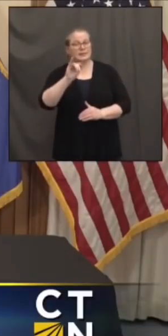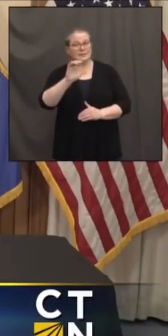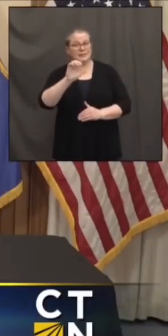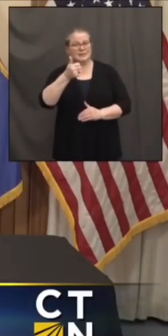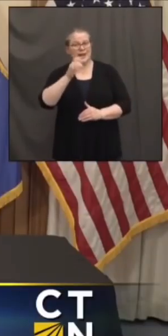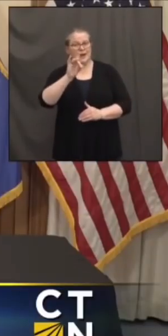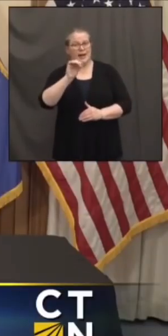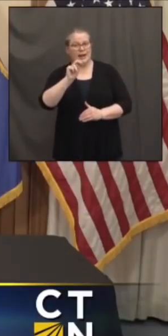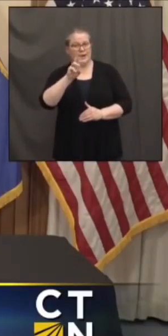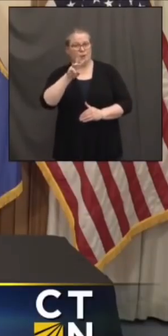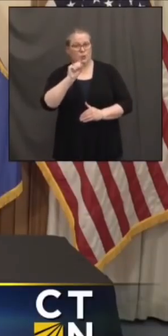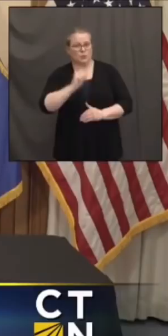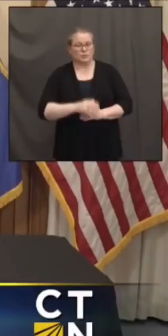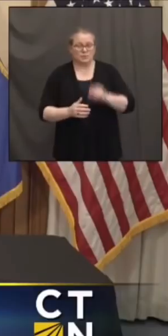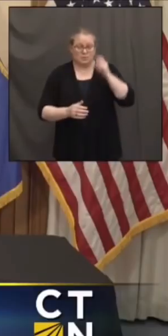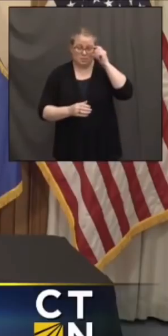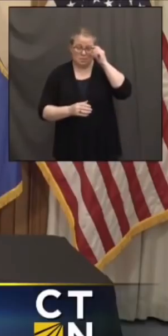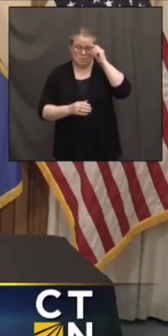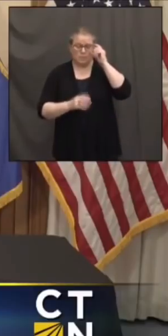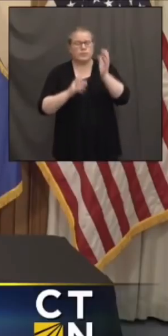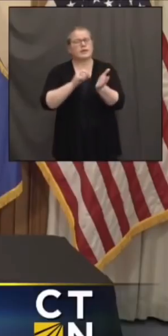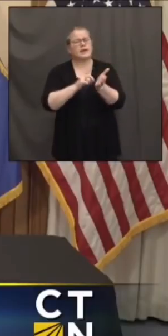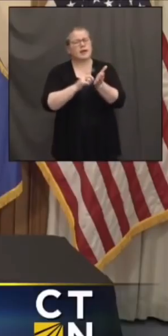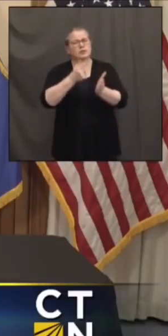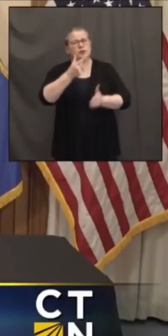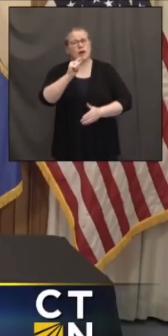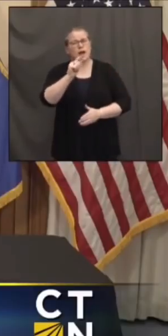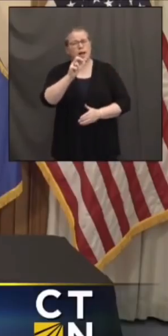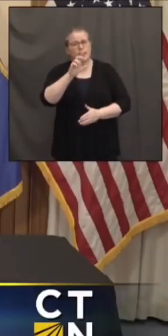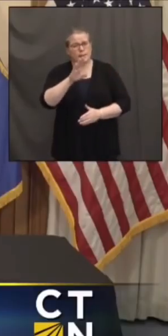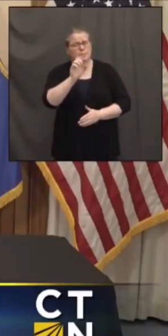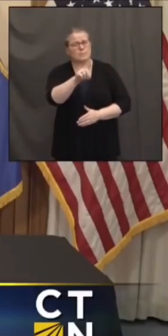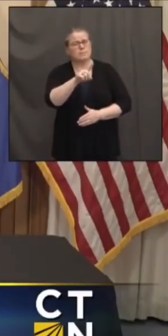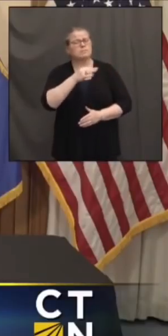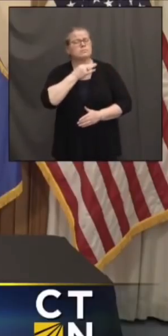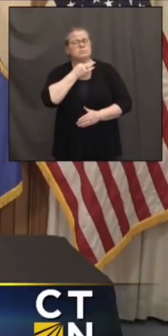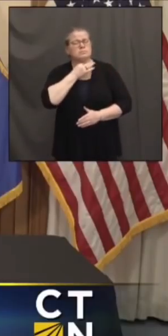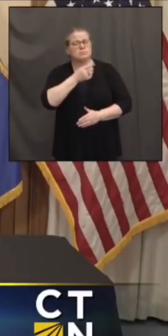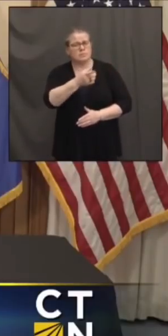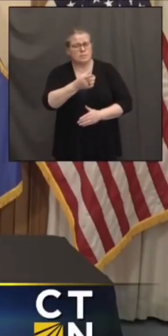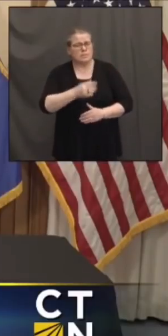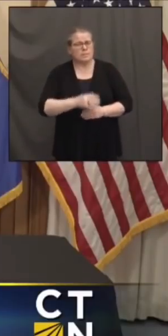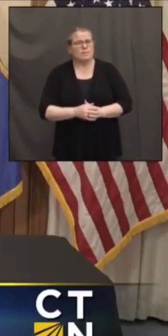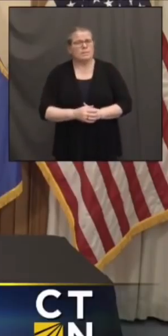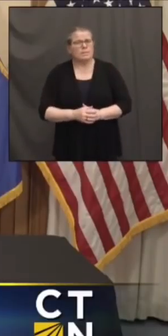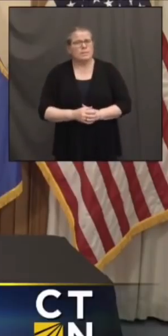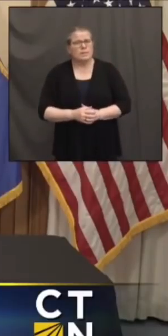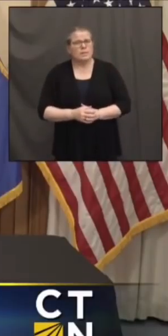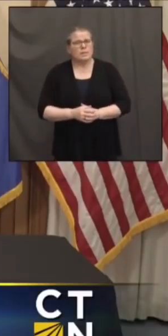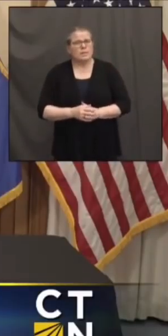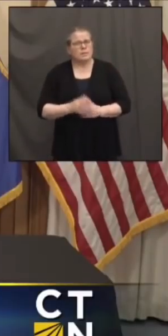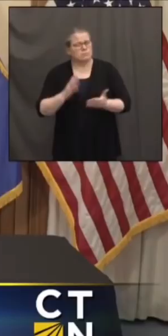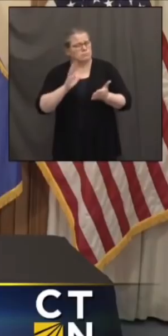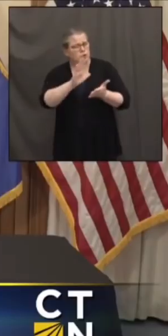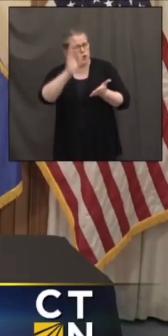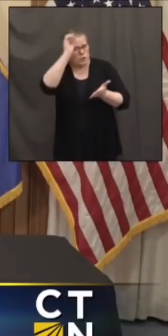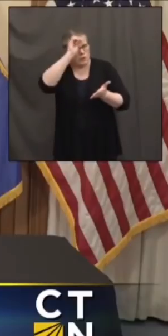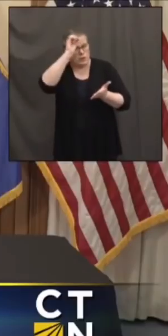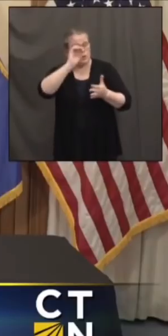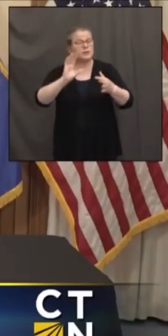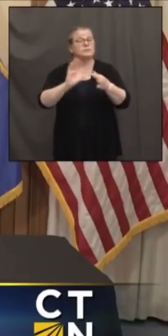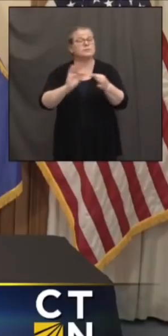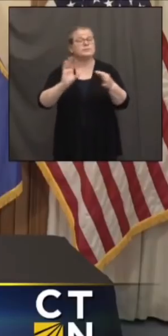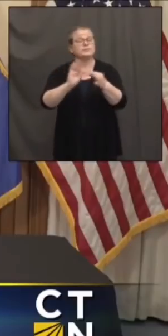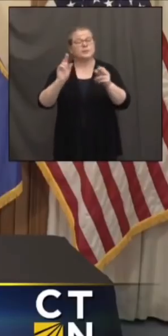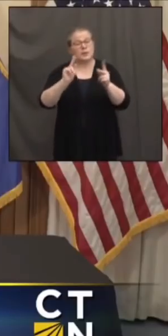Hi, Dr. Gottlieb. Just wanted to ask you for comment on how the messaging is going, getting the word out that everyone should get